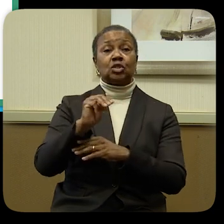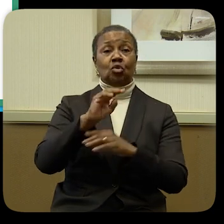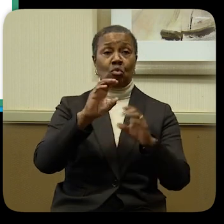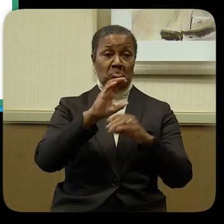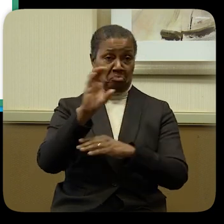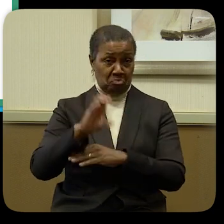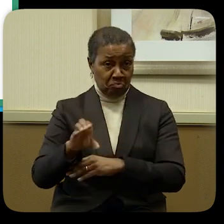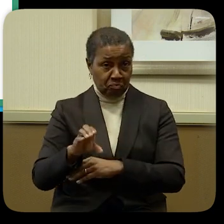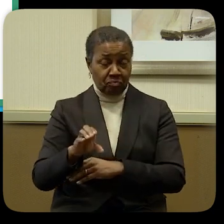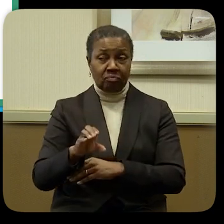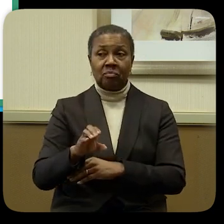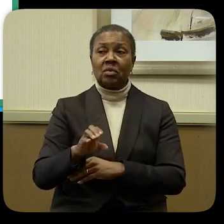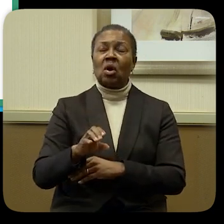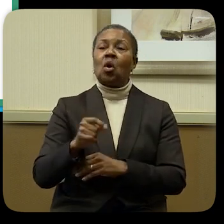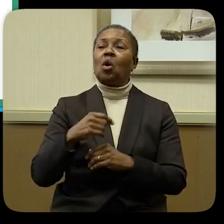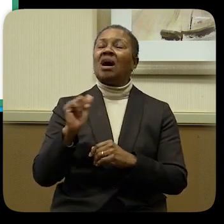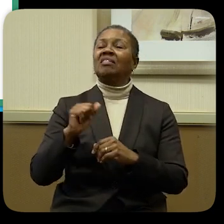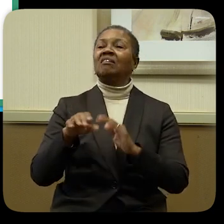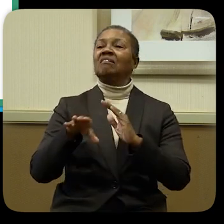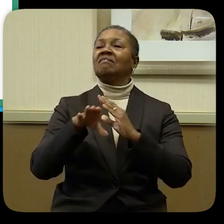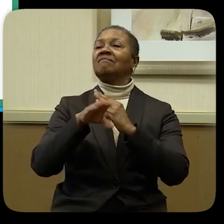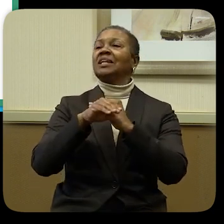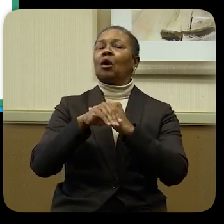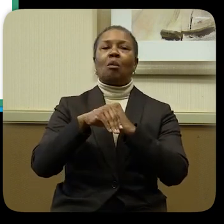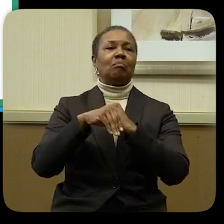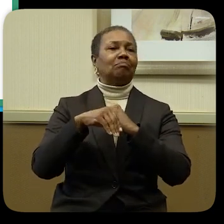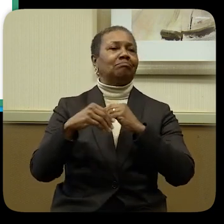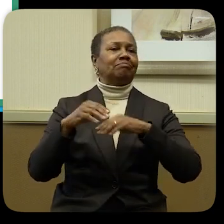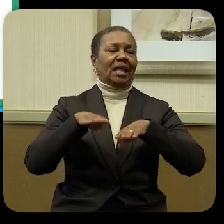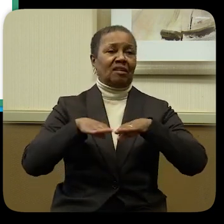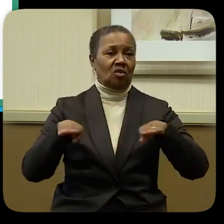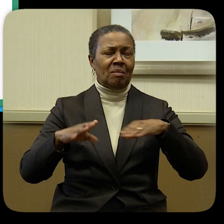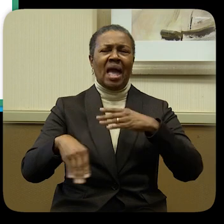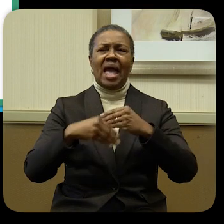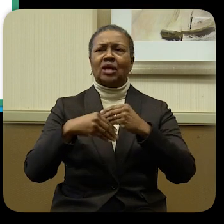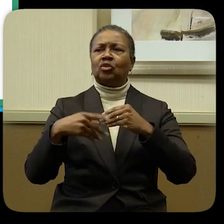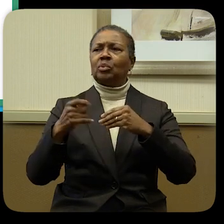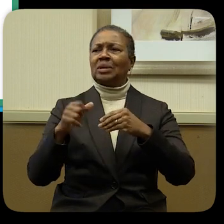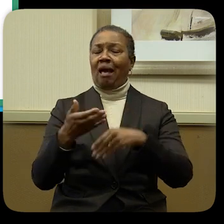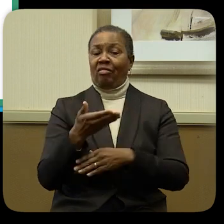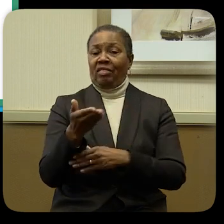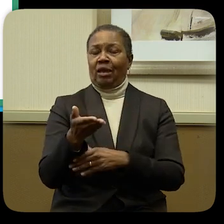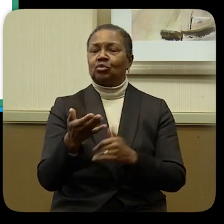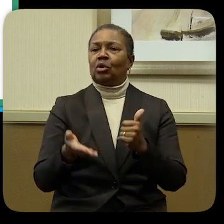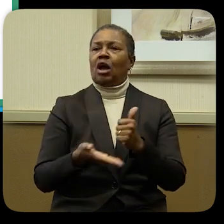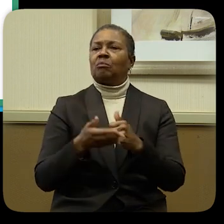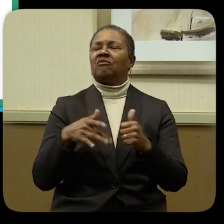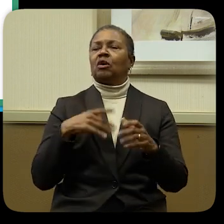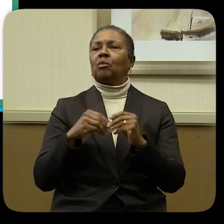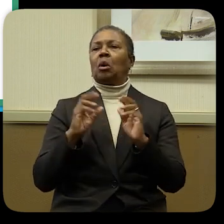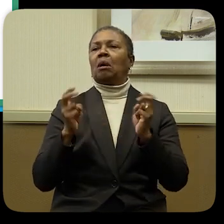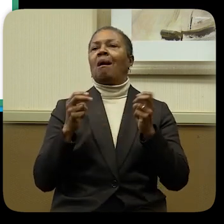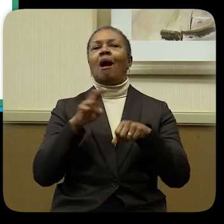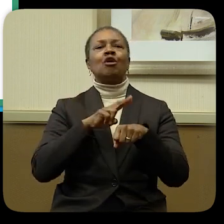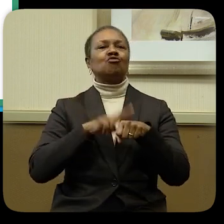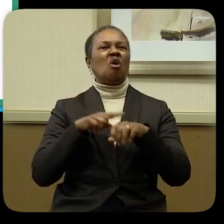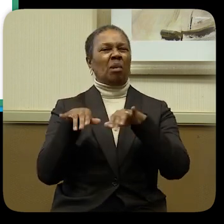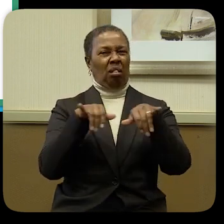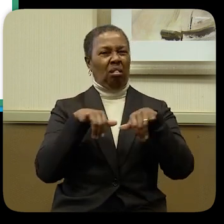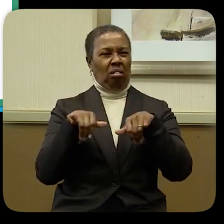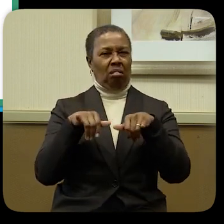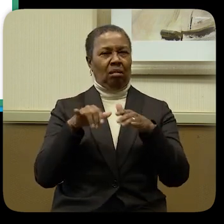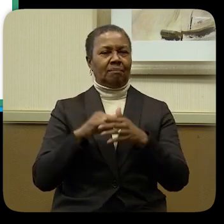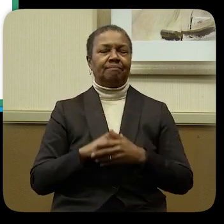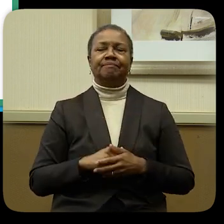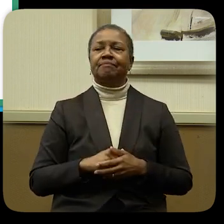the other video platforms, adding your pronouns there just to help normalize it, that kind of